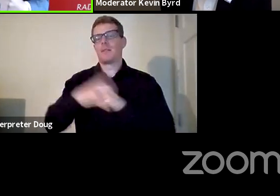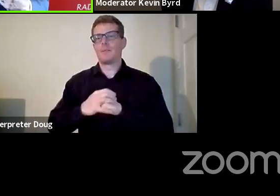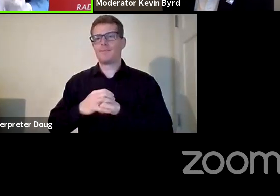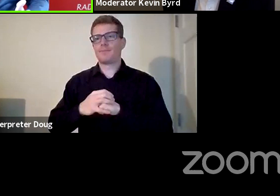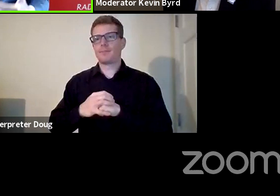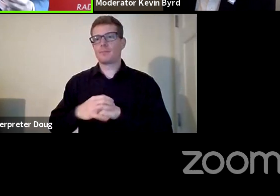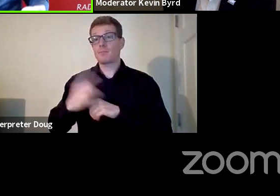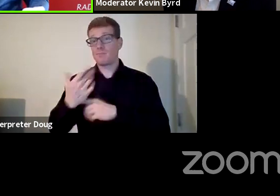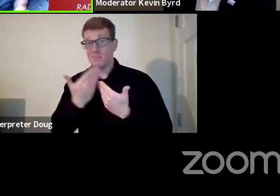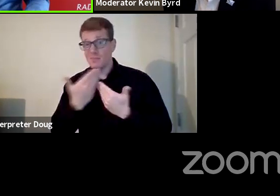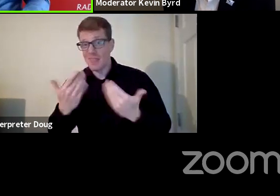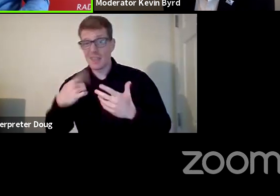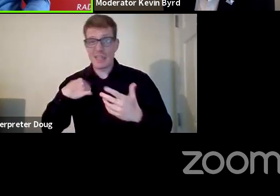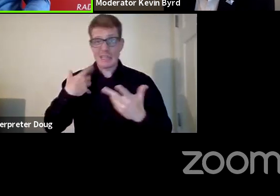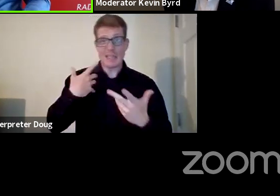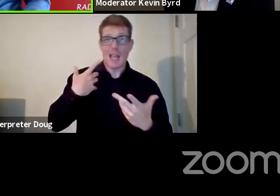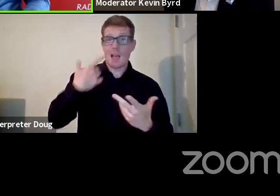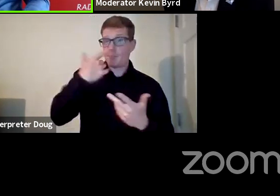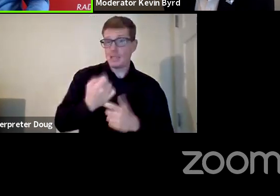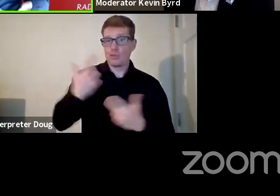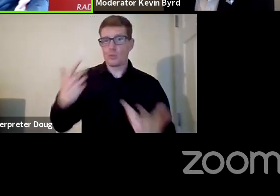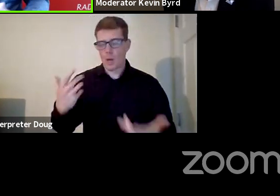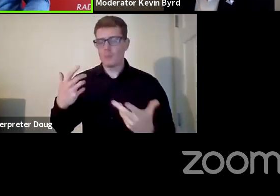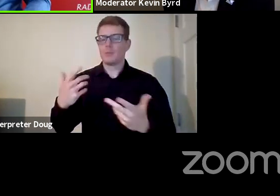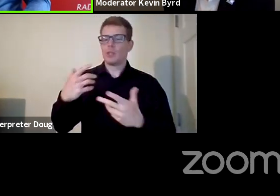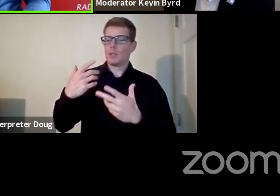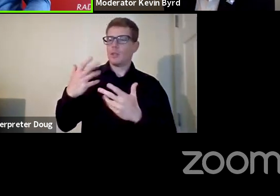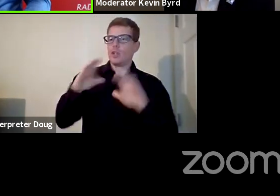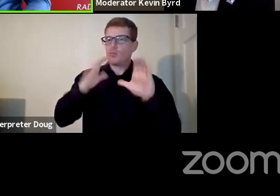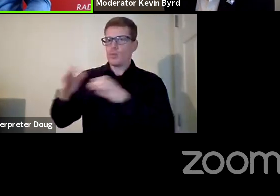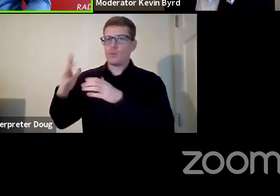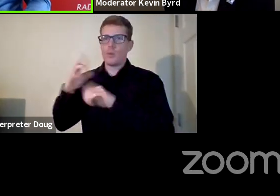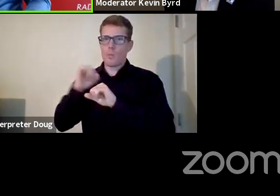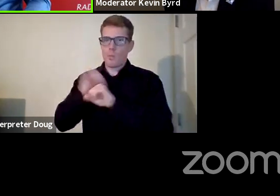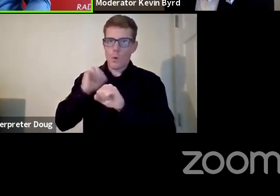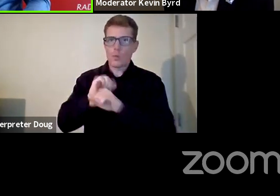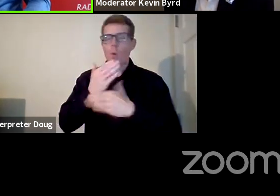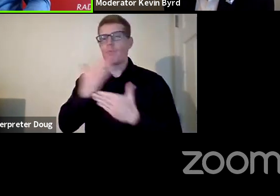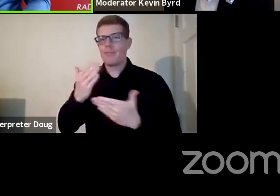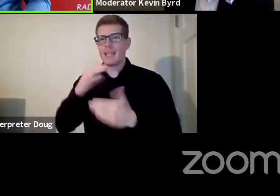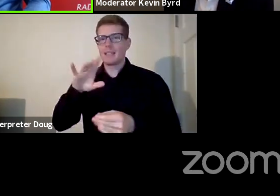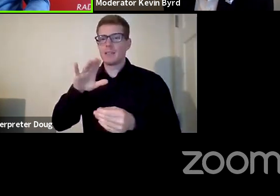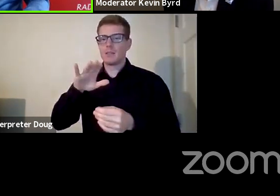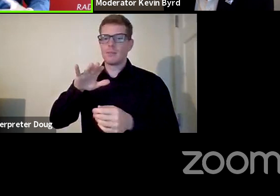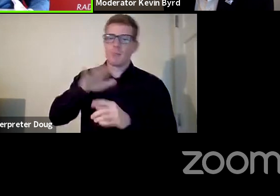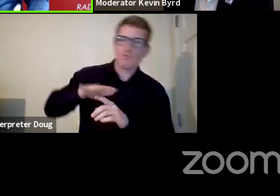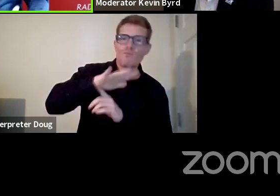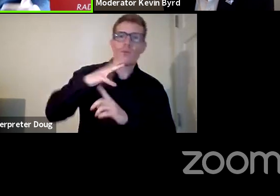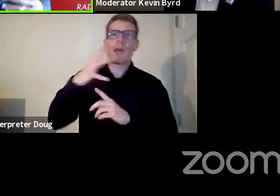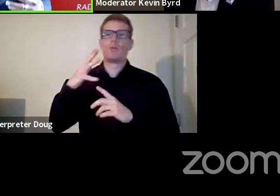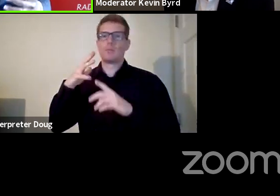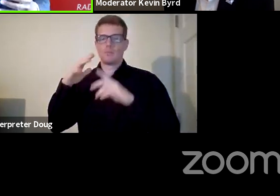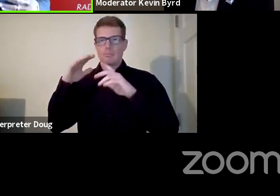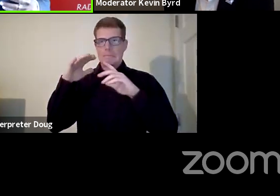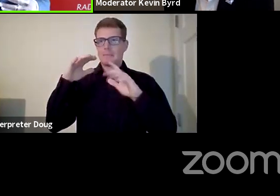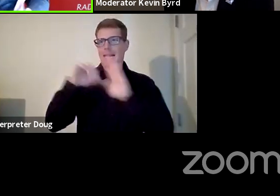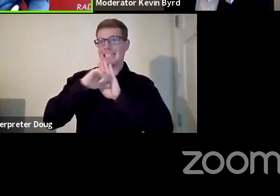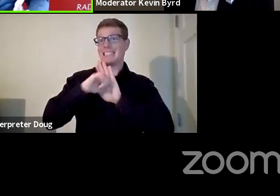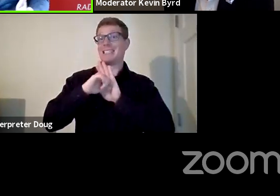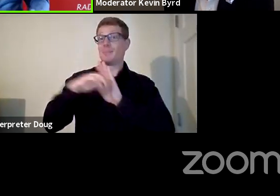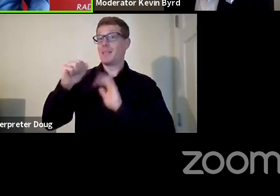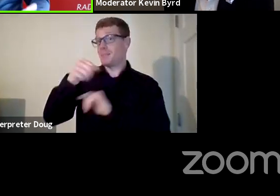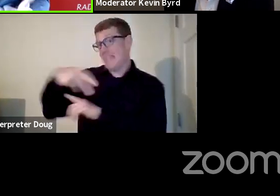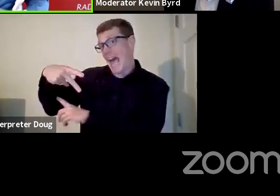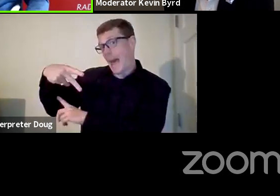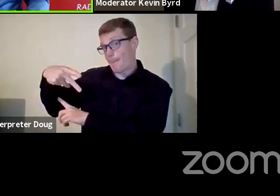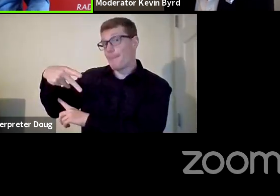things around the symptoms app. And there are some things that were shared with me today that look like we're getting really, really close. And that will allow our